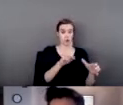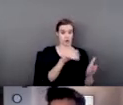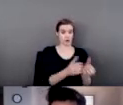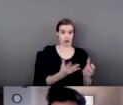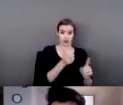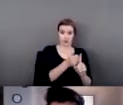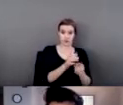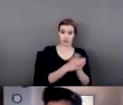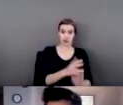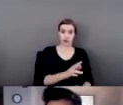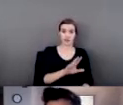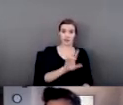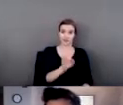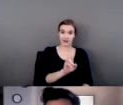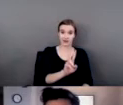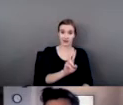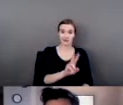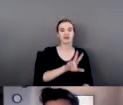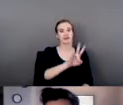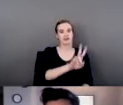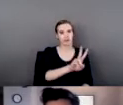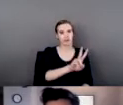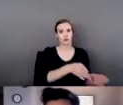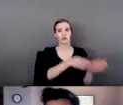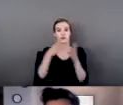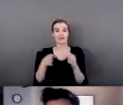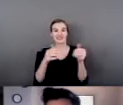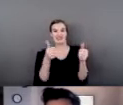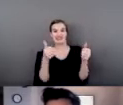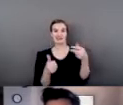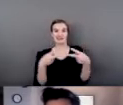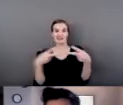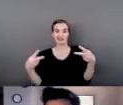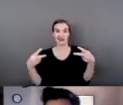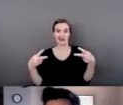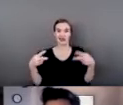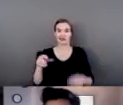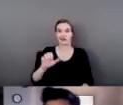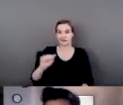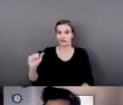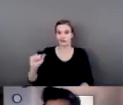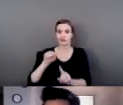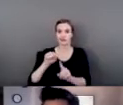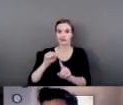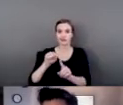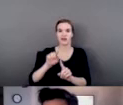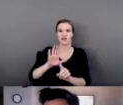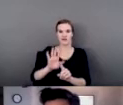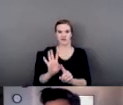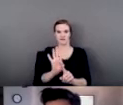at 4. So there's a very large gap in between Native women who are victimized and then